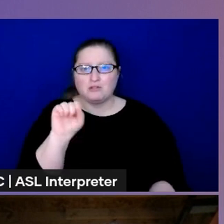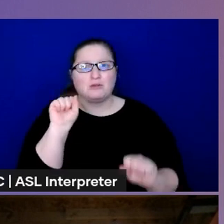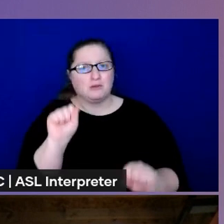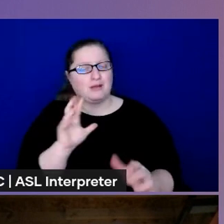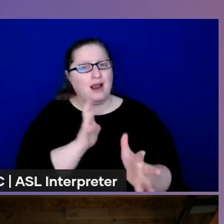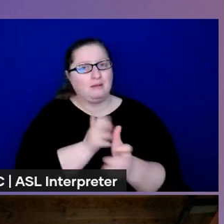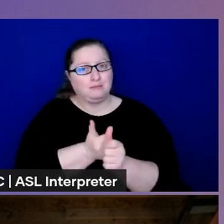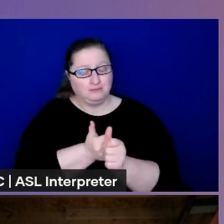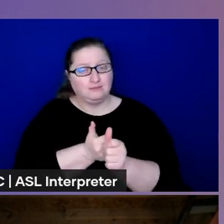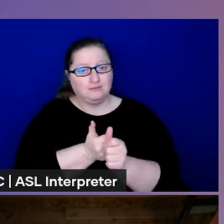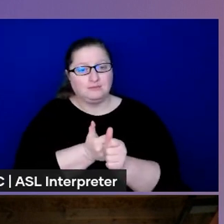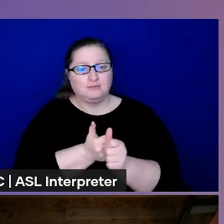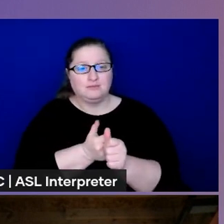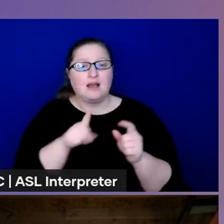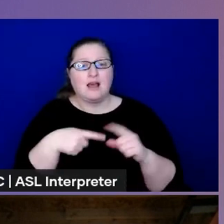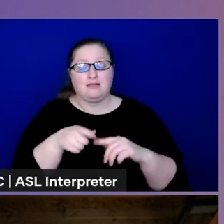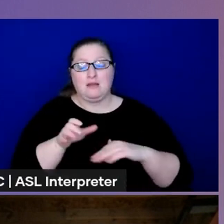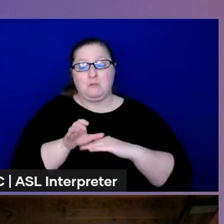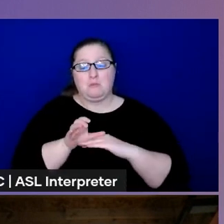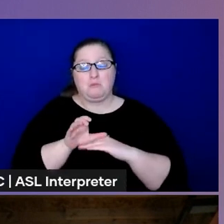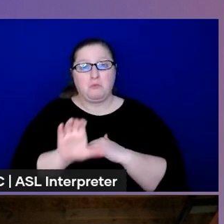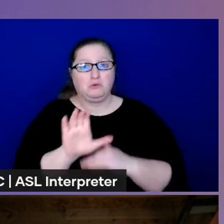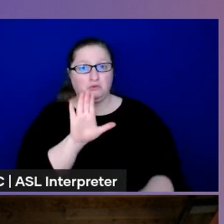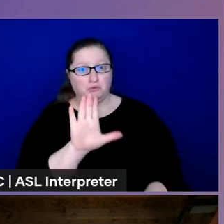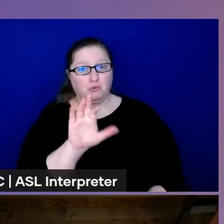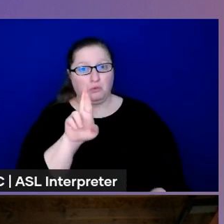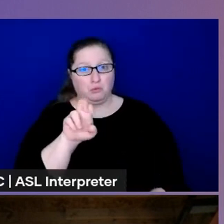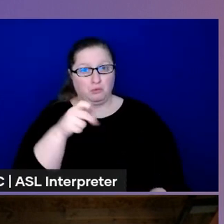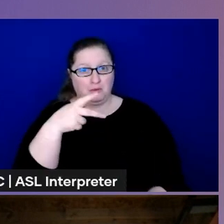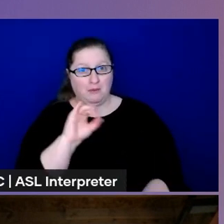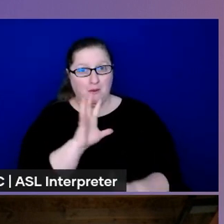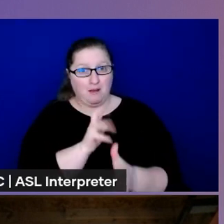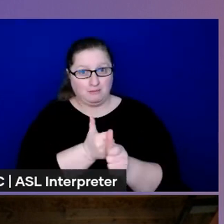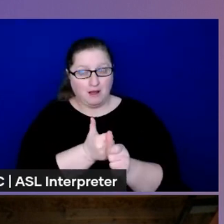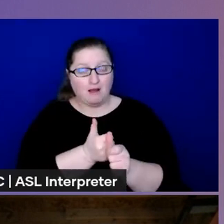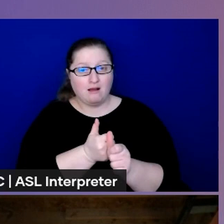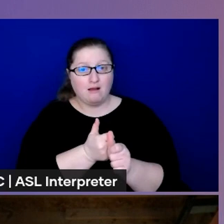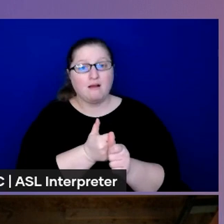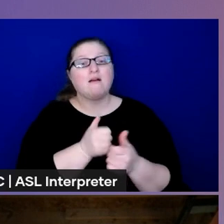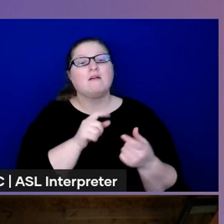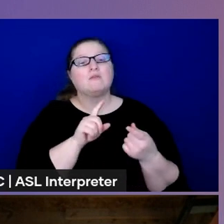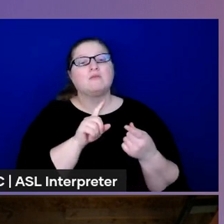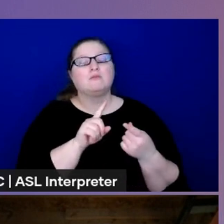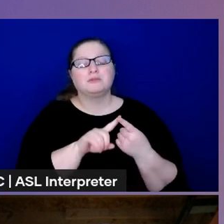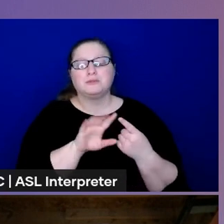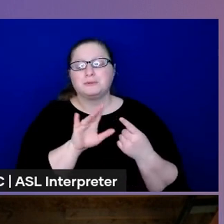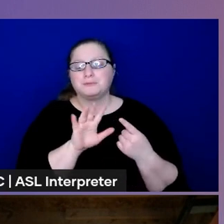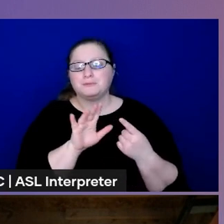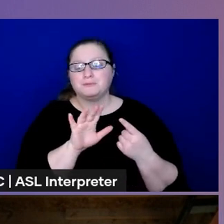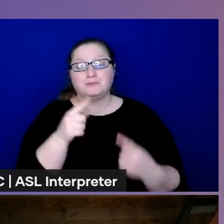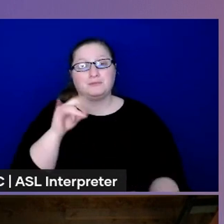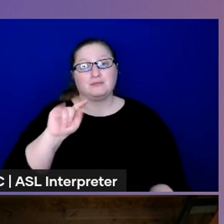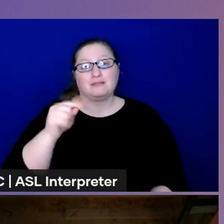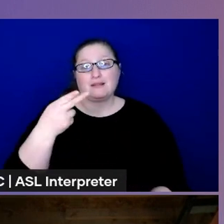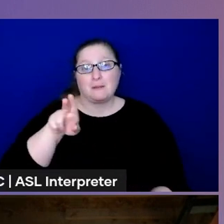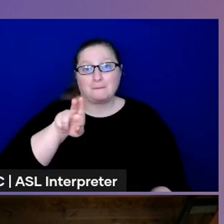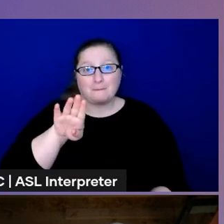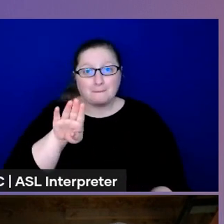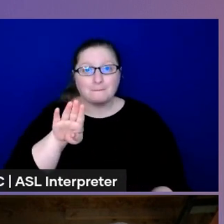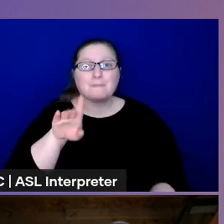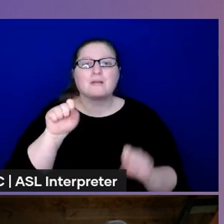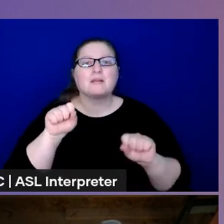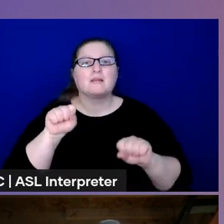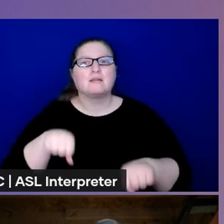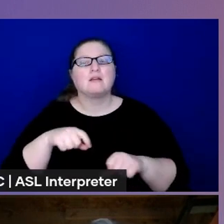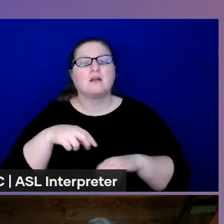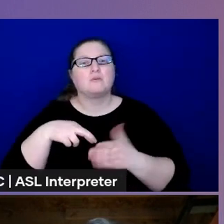just push that update of your repo and the up to GitHub so that we are referencing the new